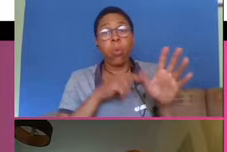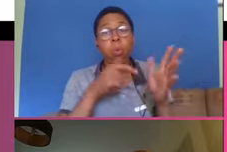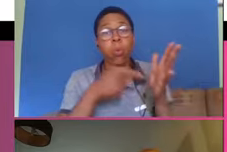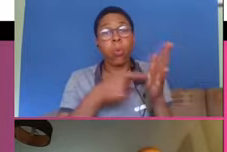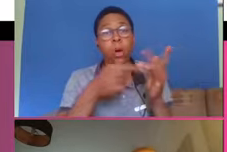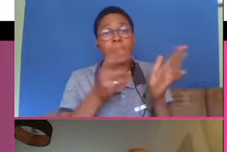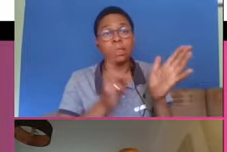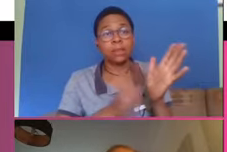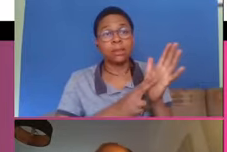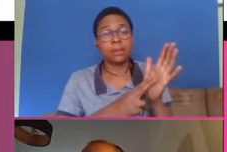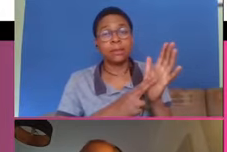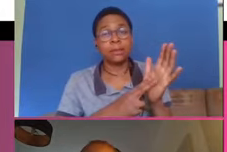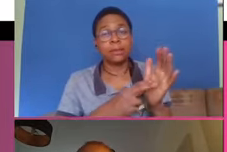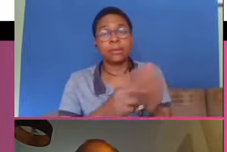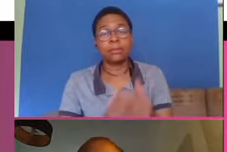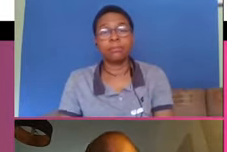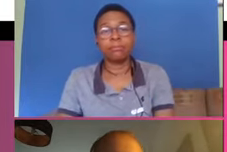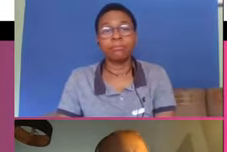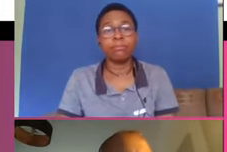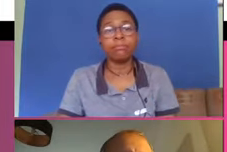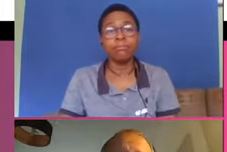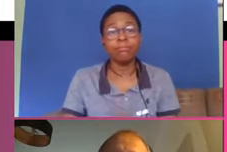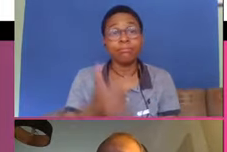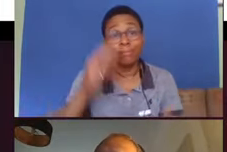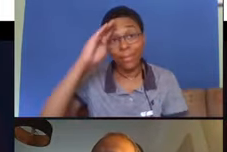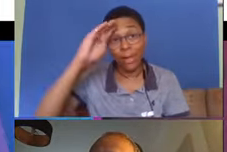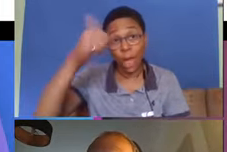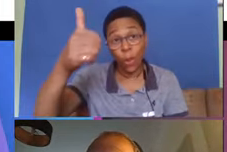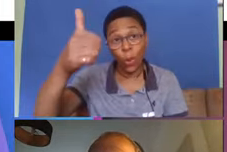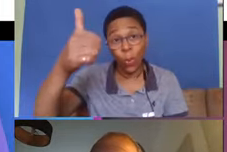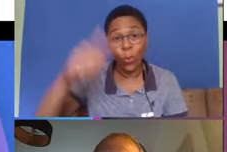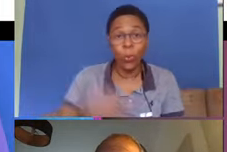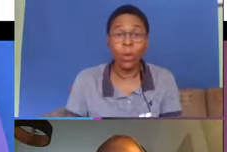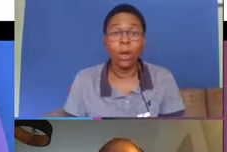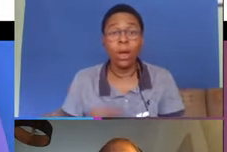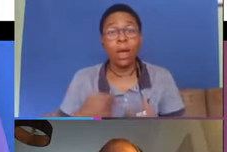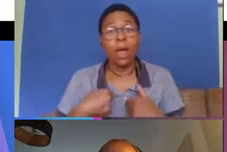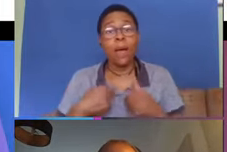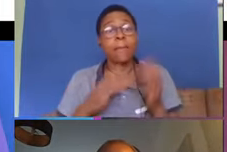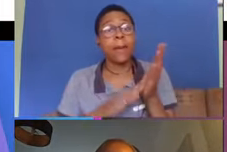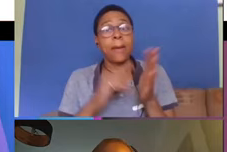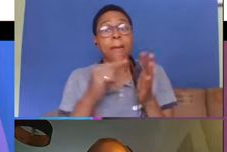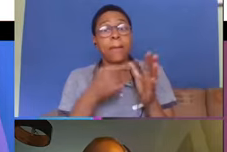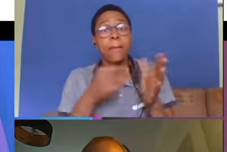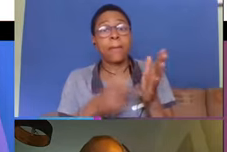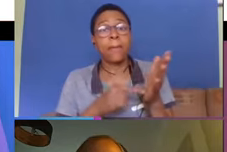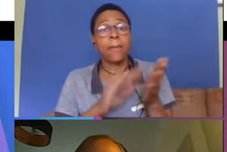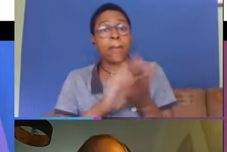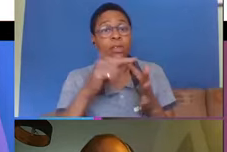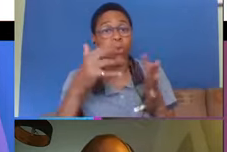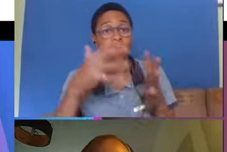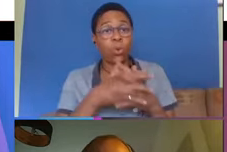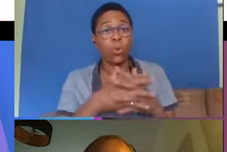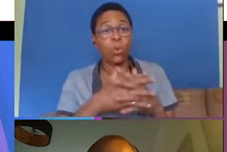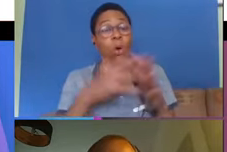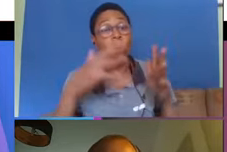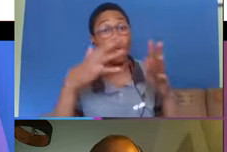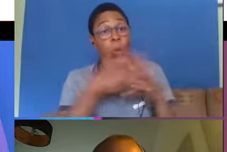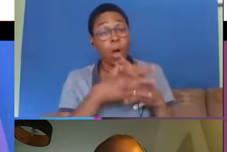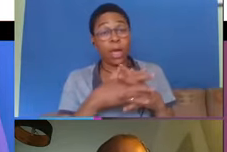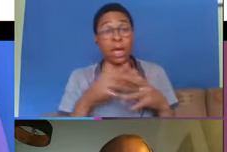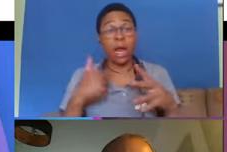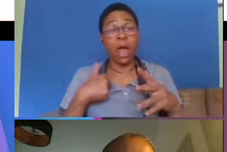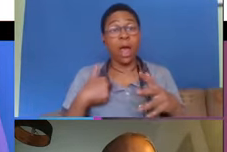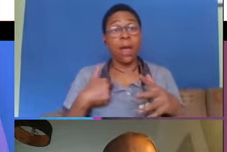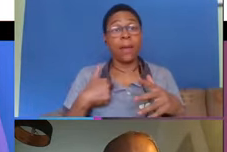There we go. Hello, everybody. My name is Matthew Y. I'm an exercise physiologist working with